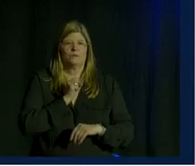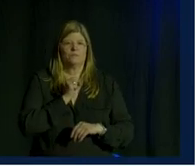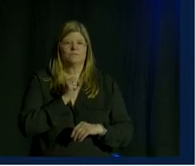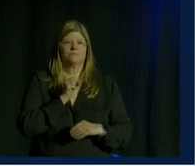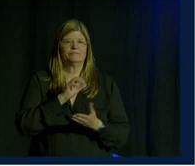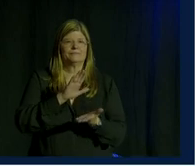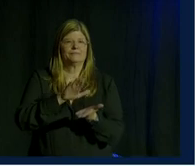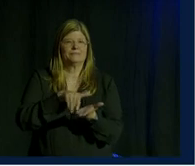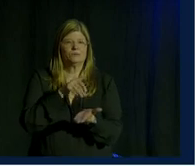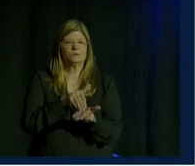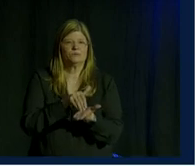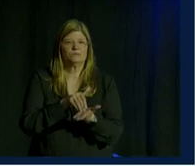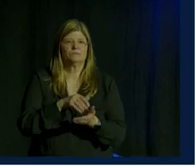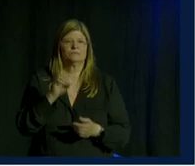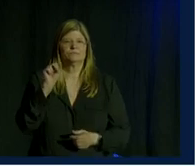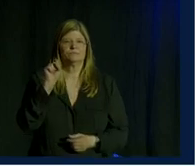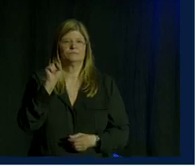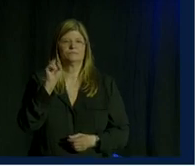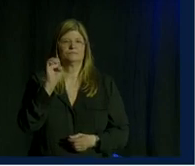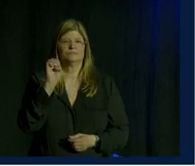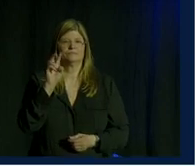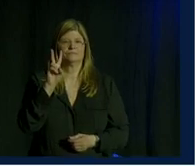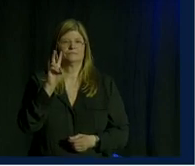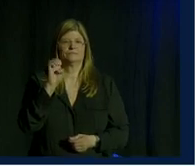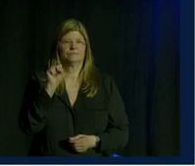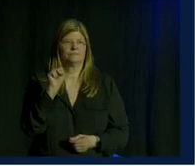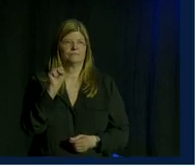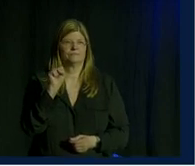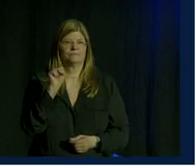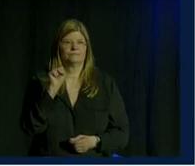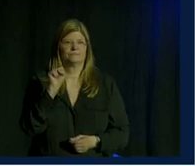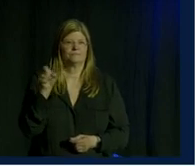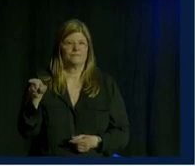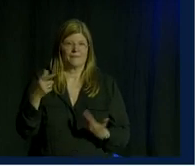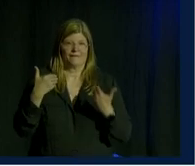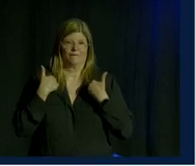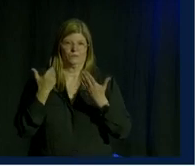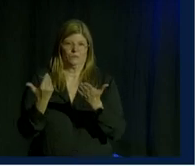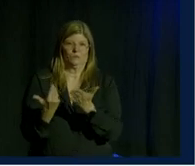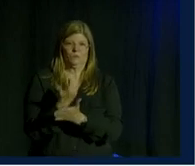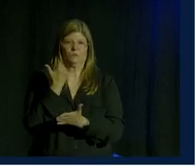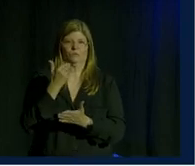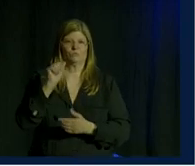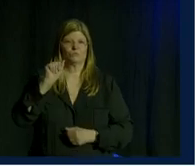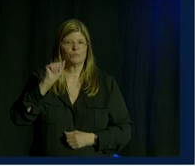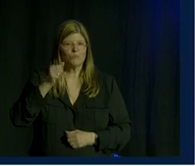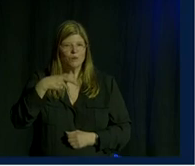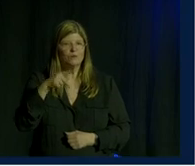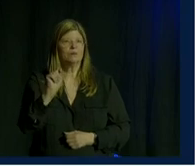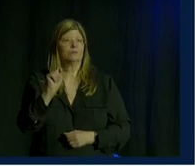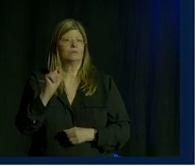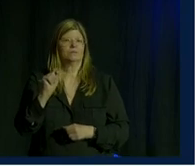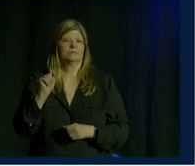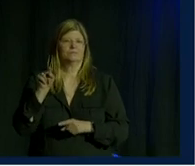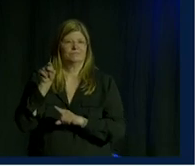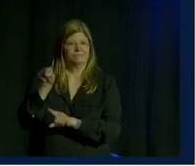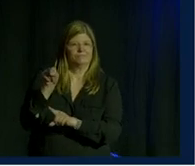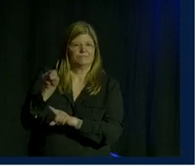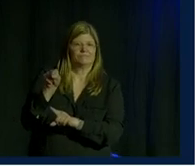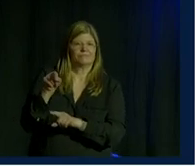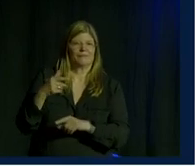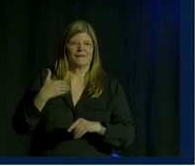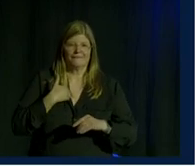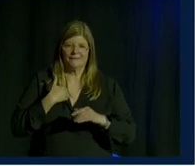fully leased now with 252 apartments. She broke ground yesterday on the district towns at St. Elizabeth, offering home ownership